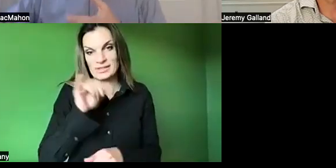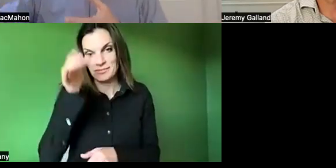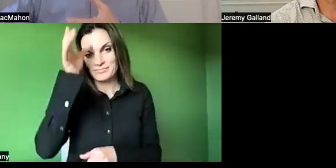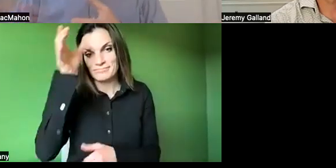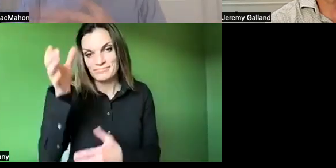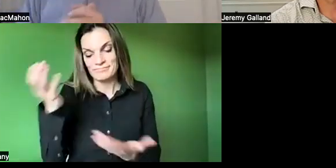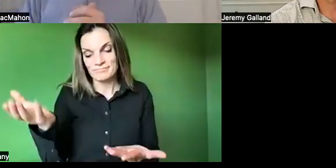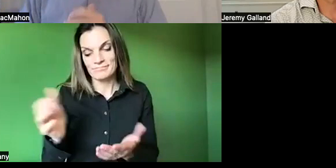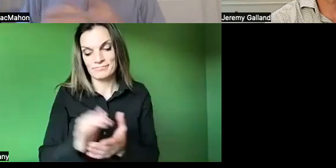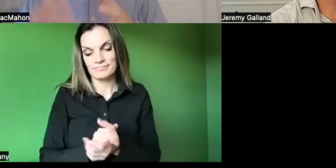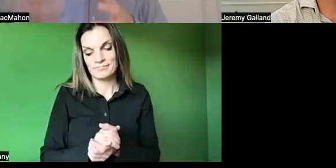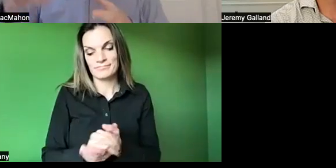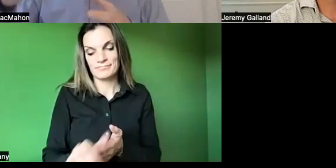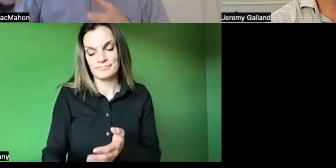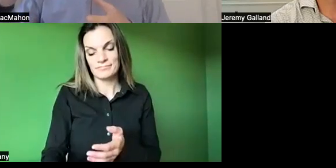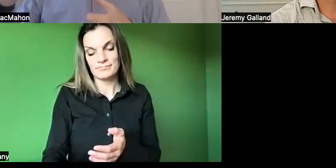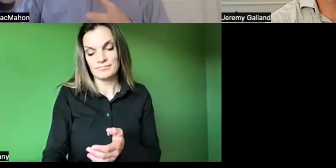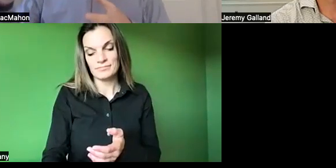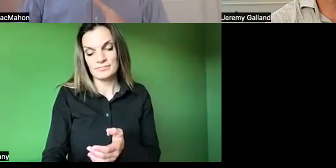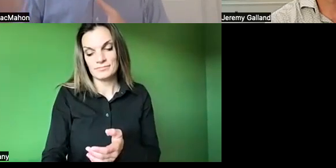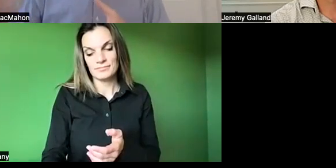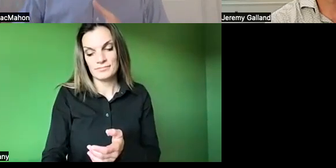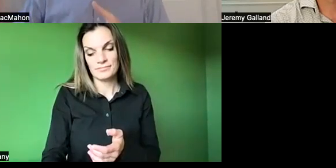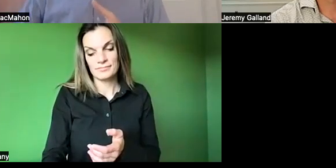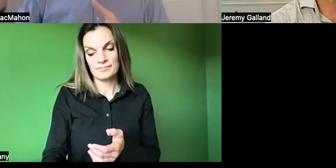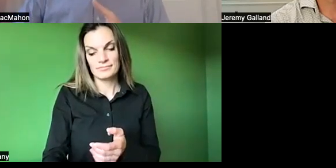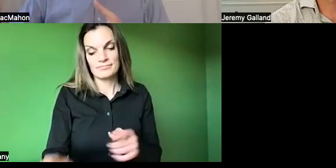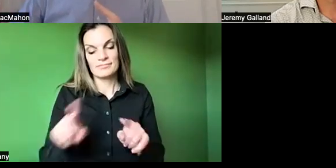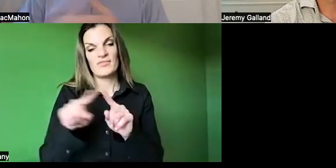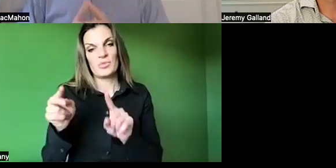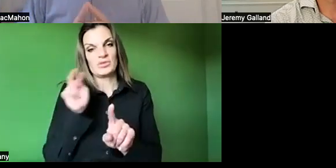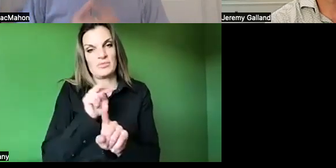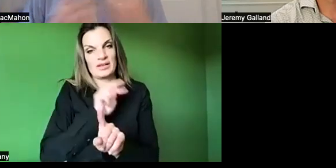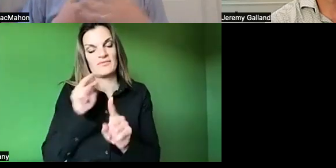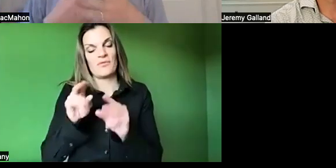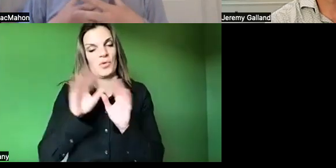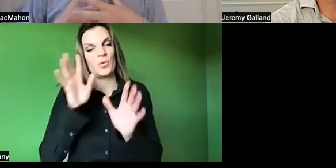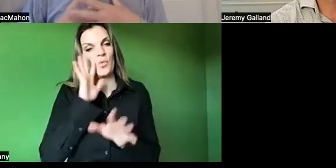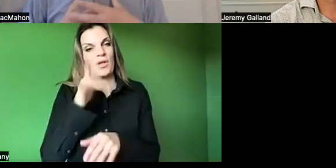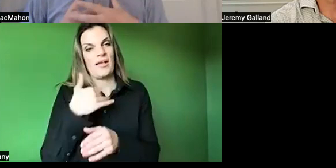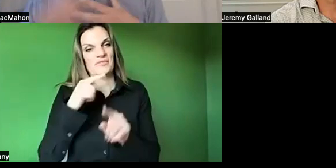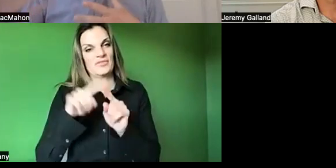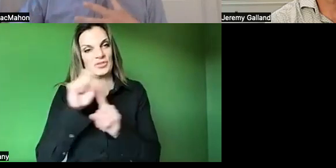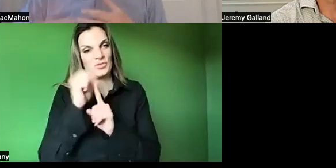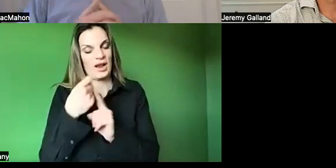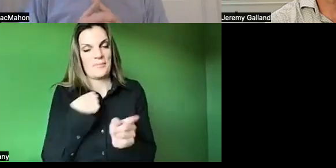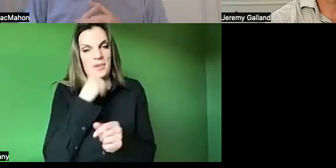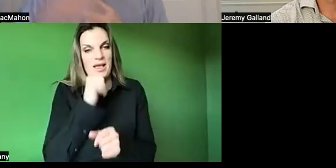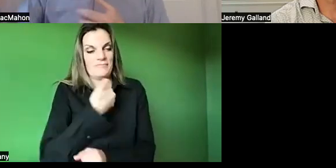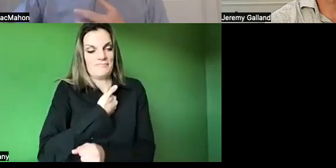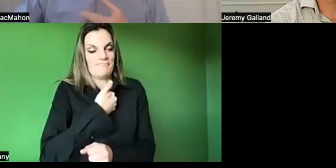to different perspectives. There will doubtless be many situations that I am not personally familiar with that I'm